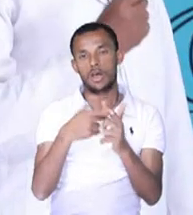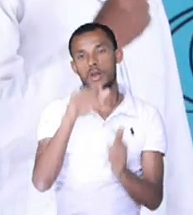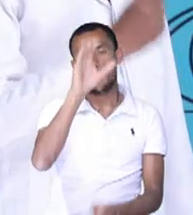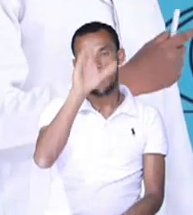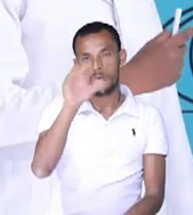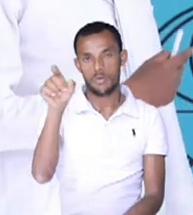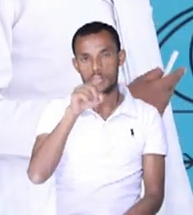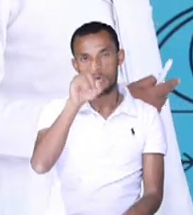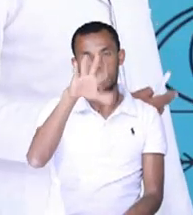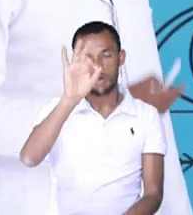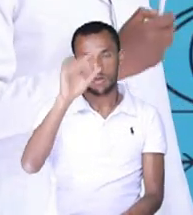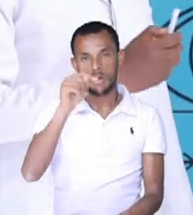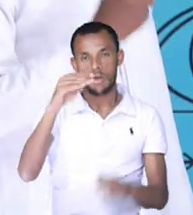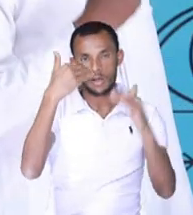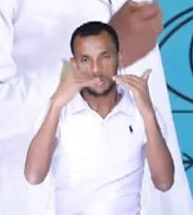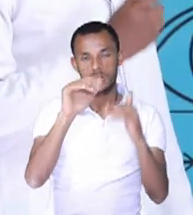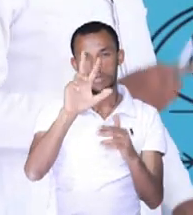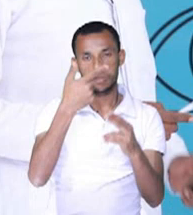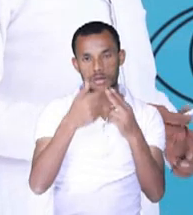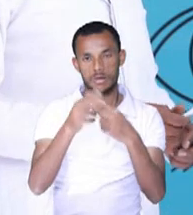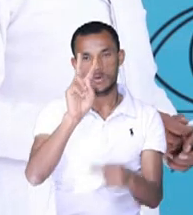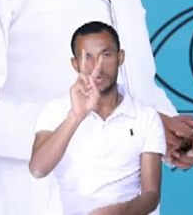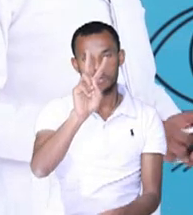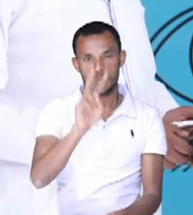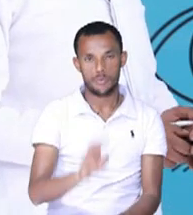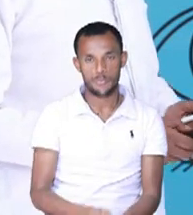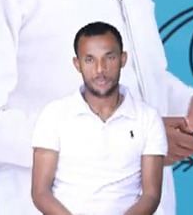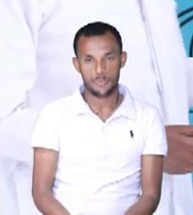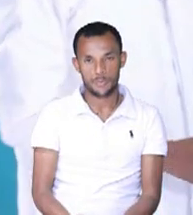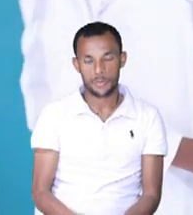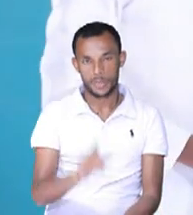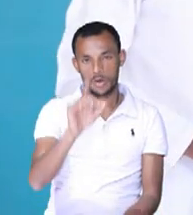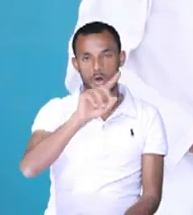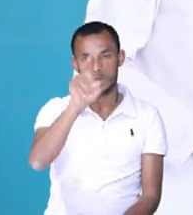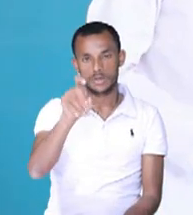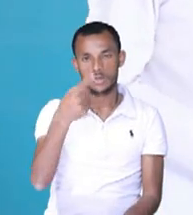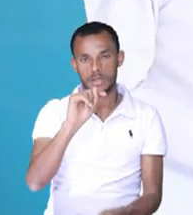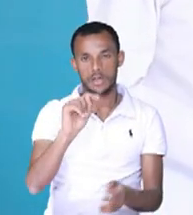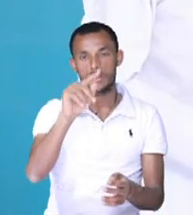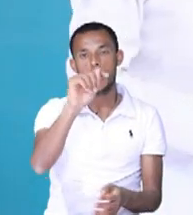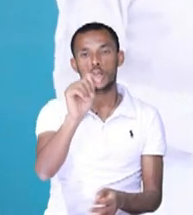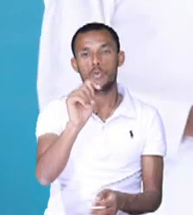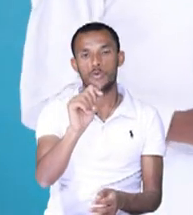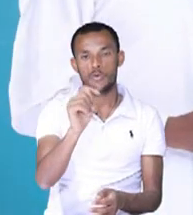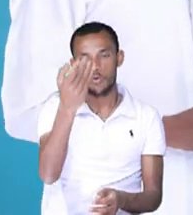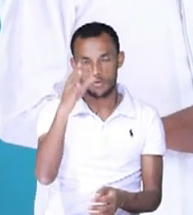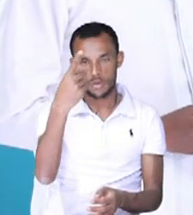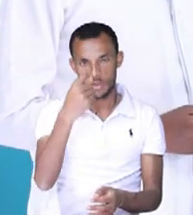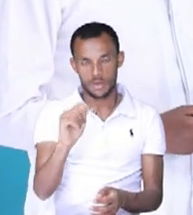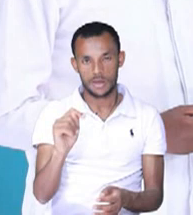So you will have a size 3 by 2 it will be. You are asked the transpose of the transpose.